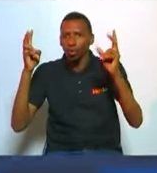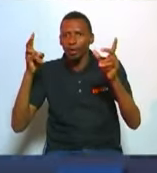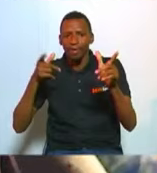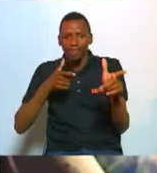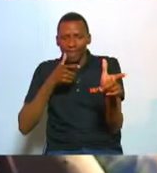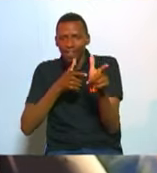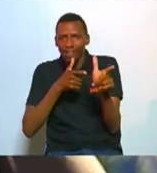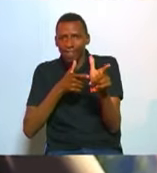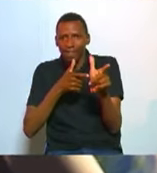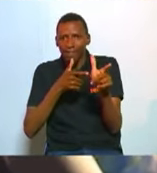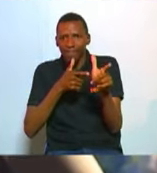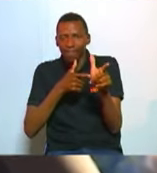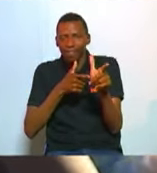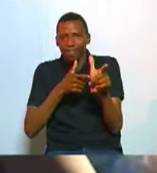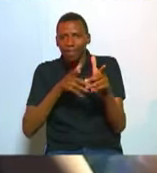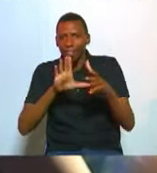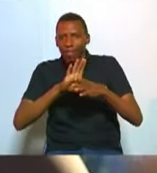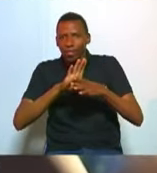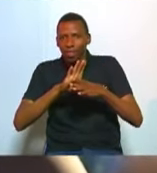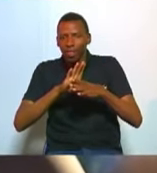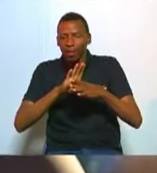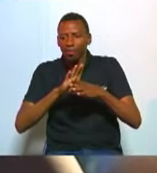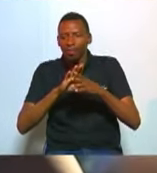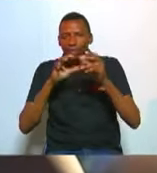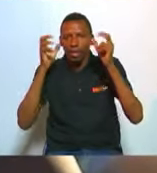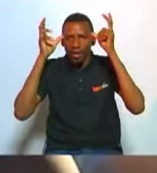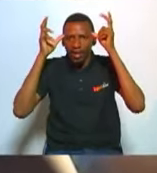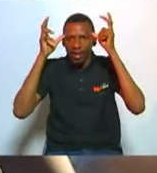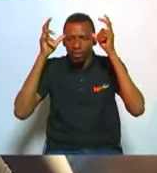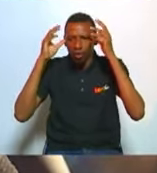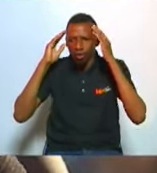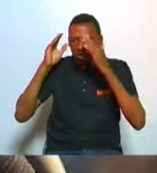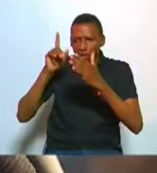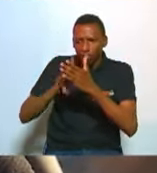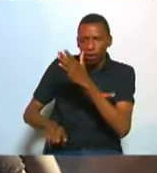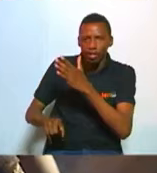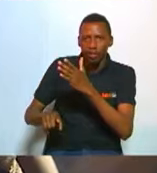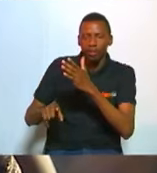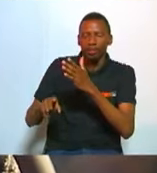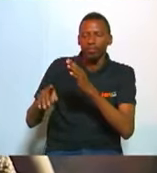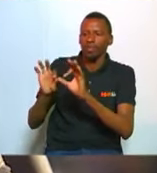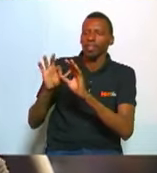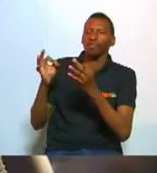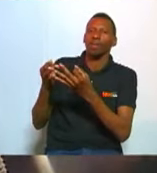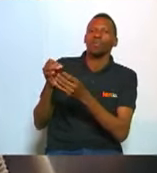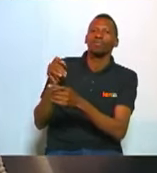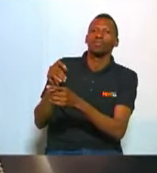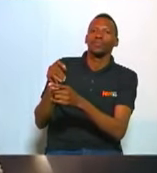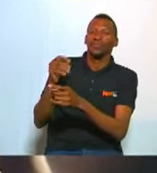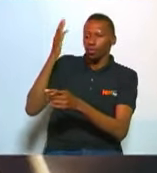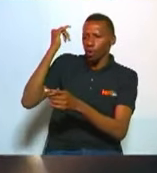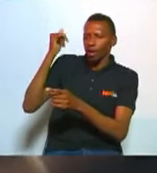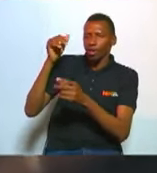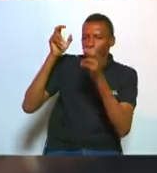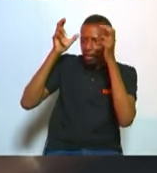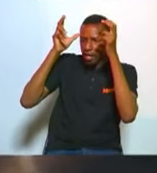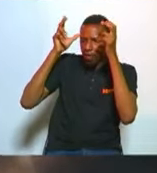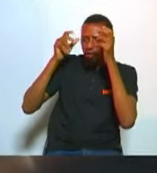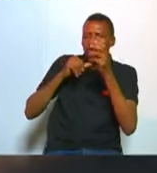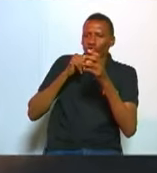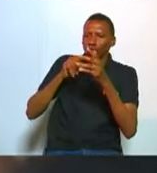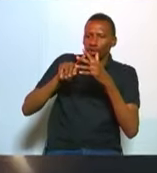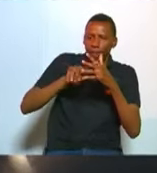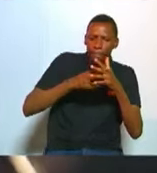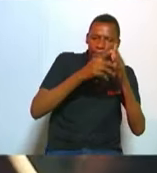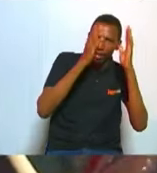after family. Because he is not the author of the marriage or family. God is